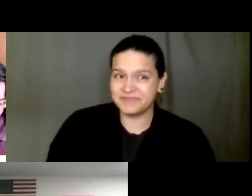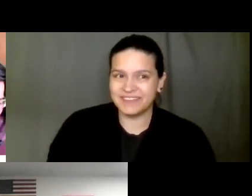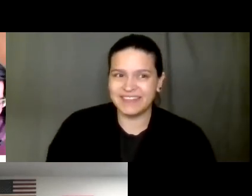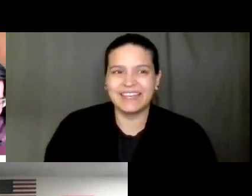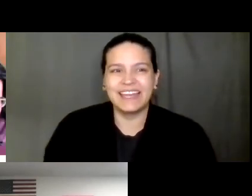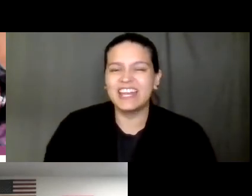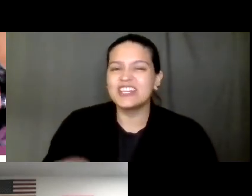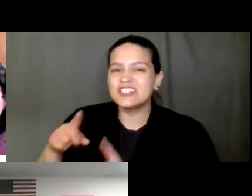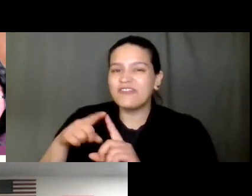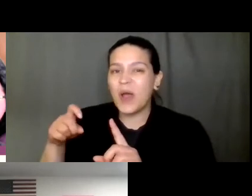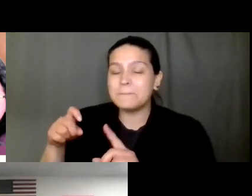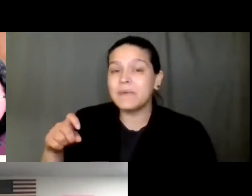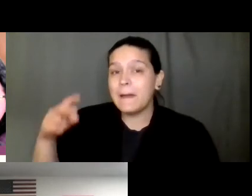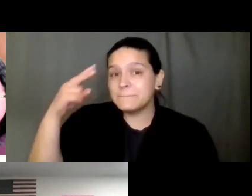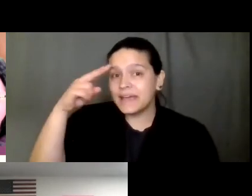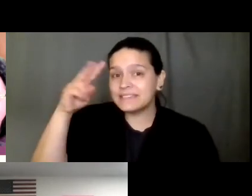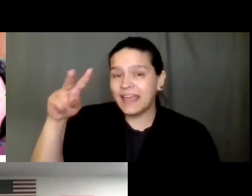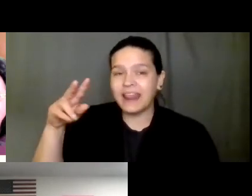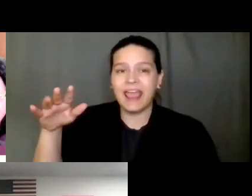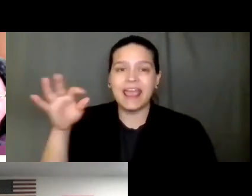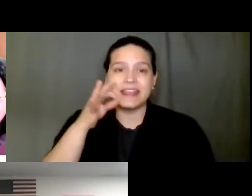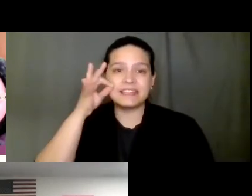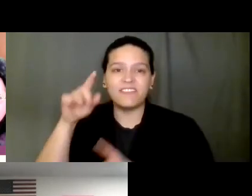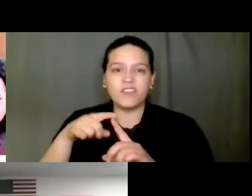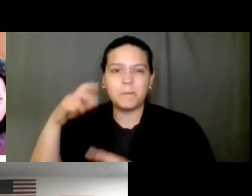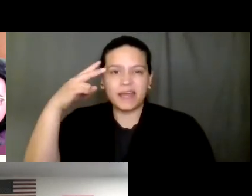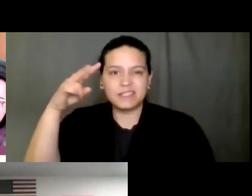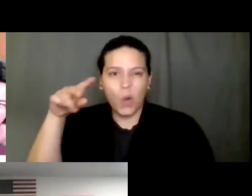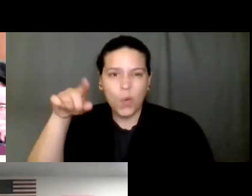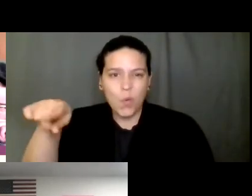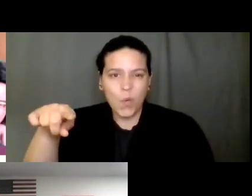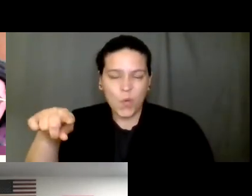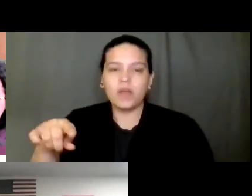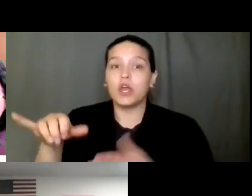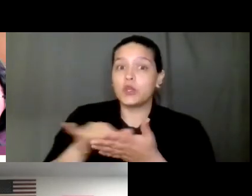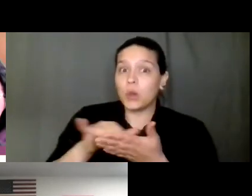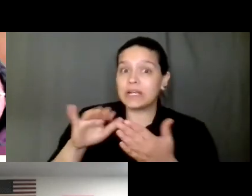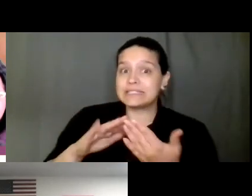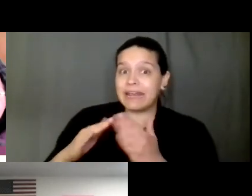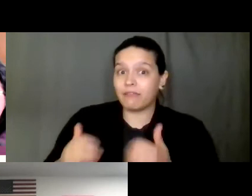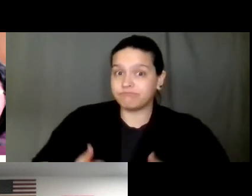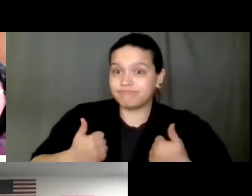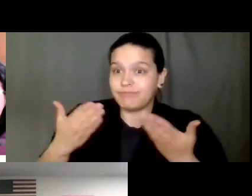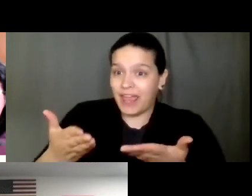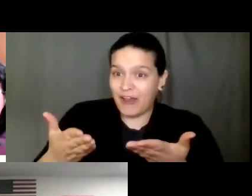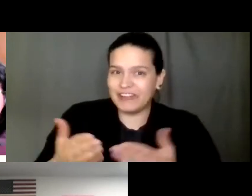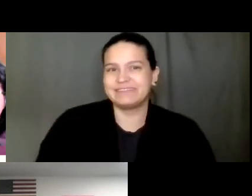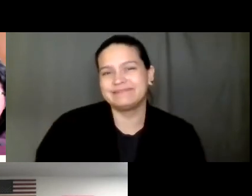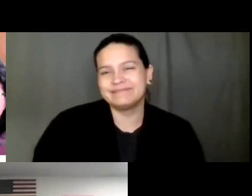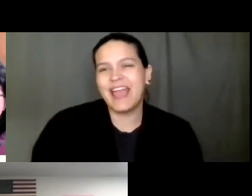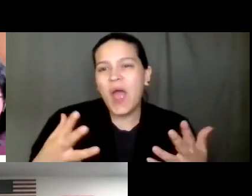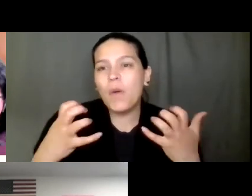she's from the Mexican Indians from Mexico, New York City. And I want to say,